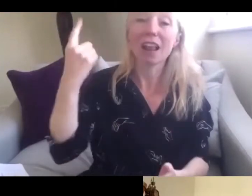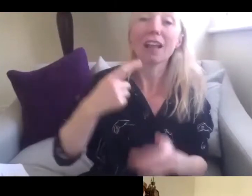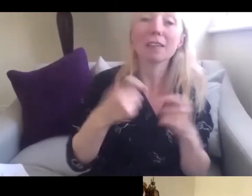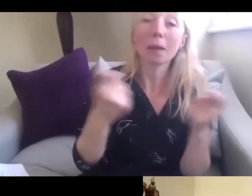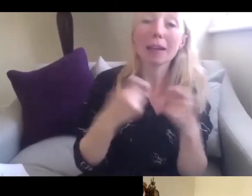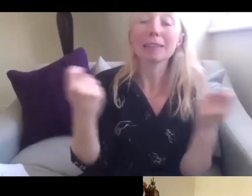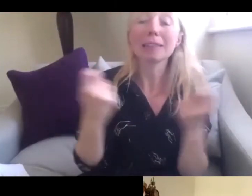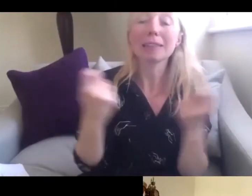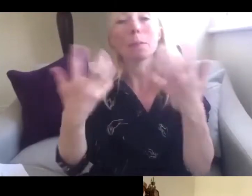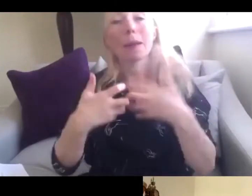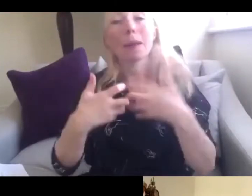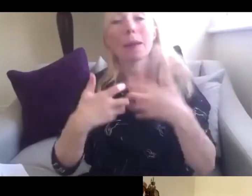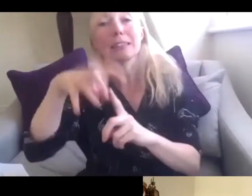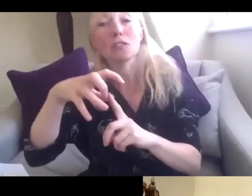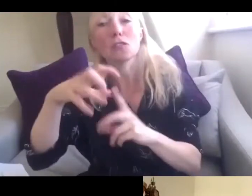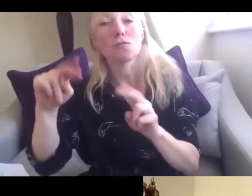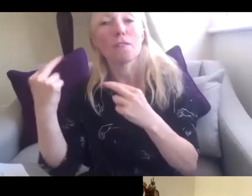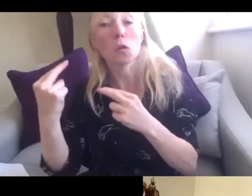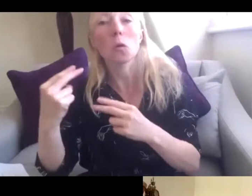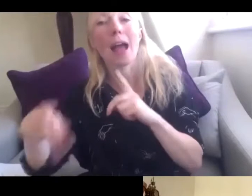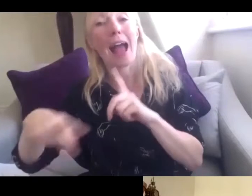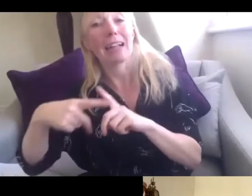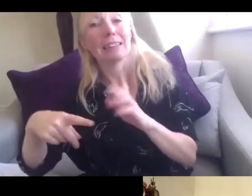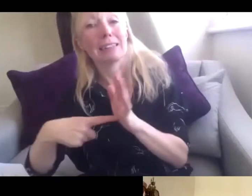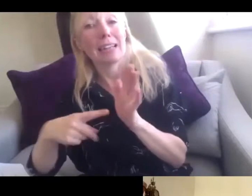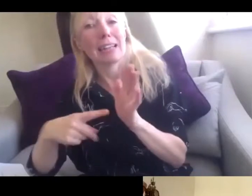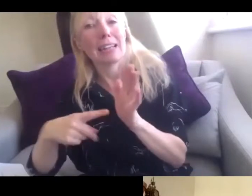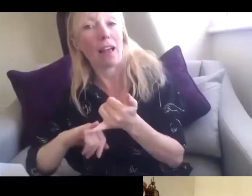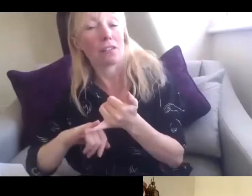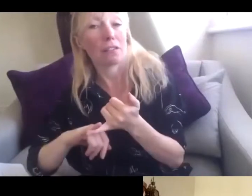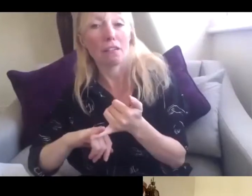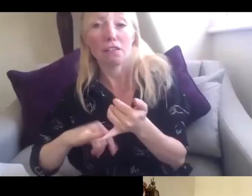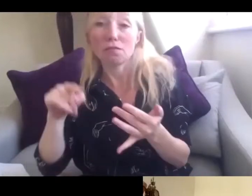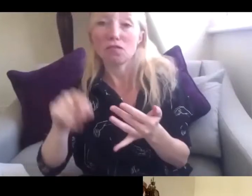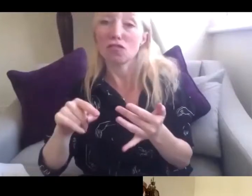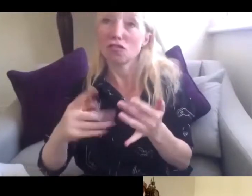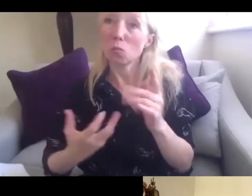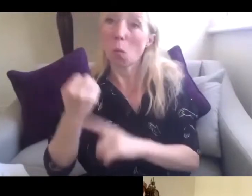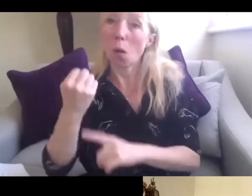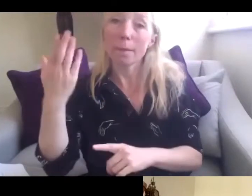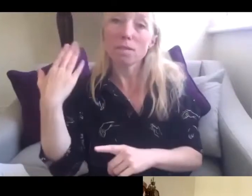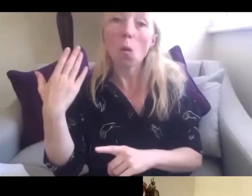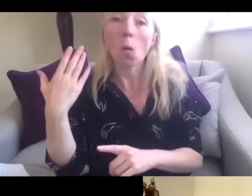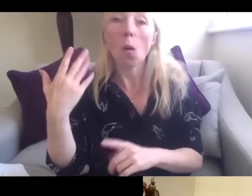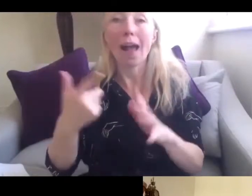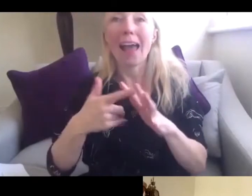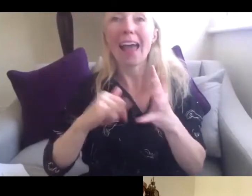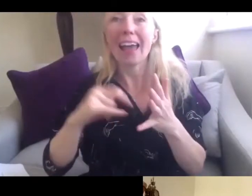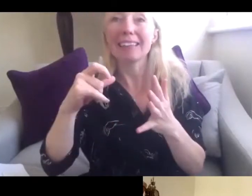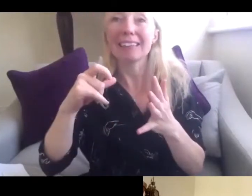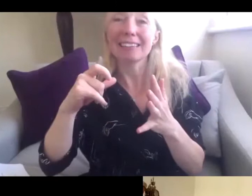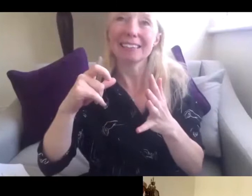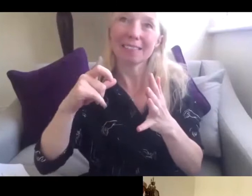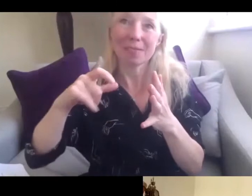Review, and the TLS. She is a past winner of the French Escale des Lettres. She